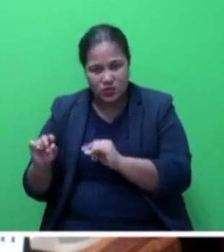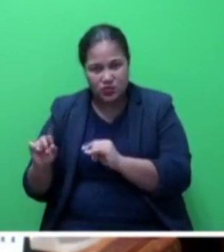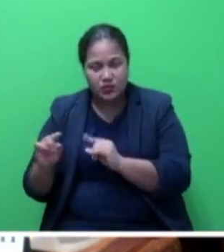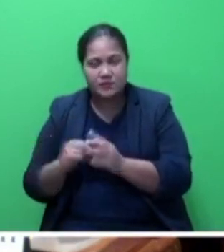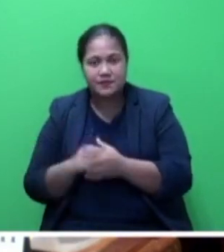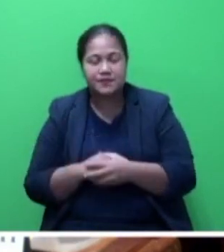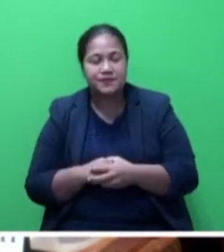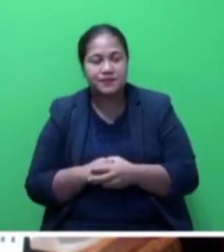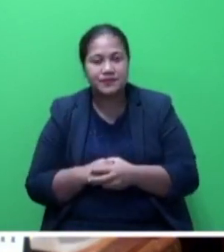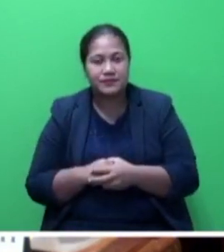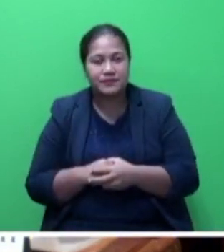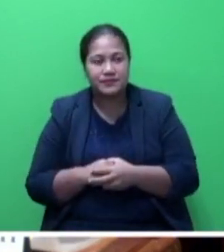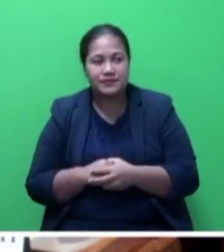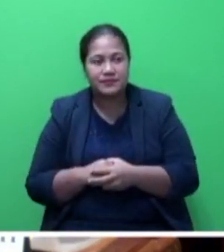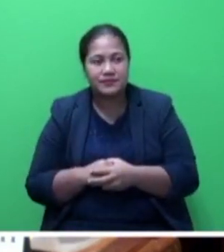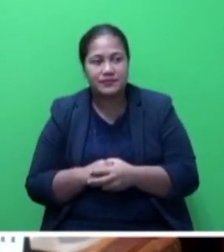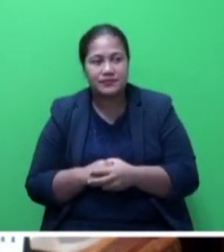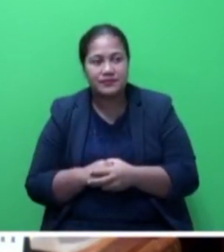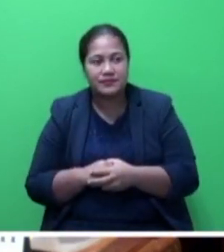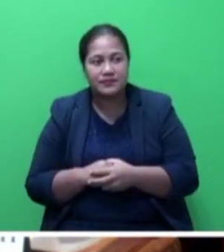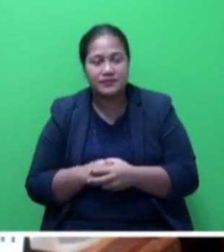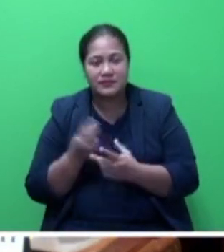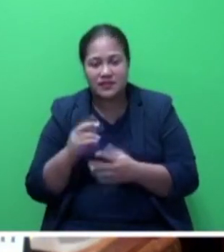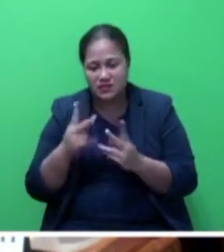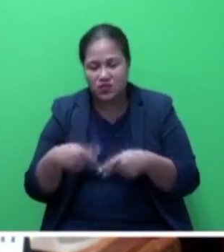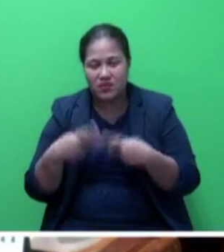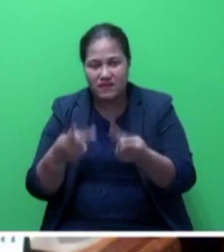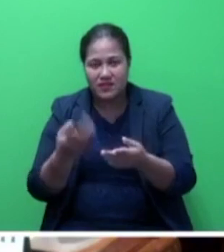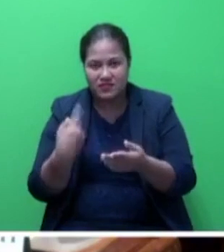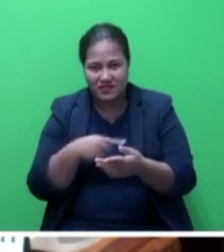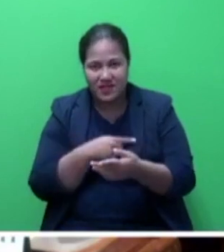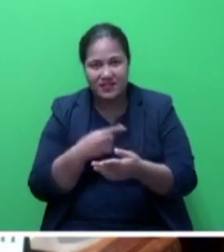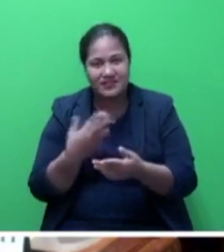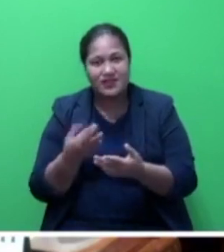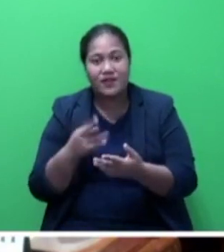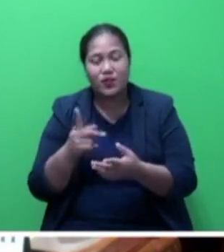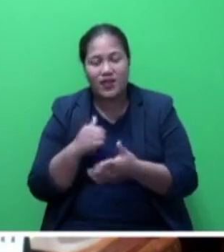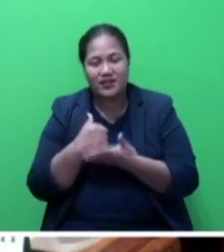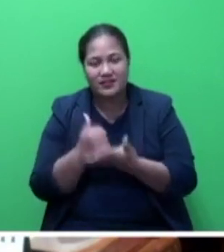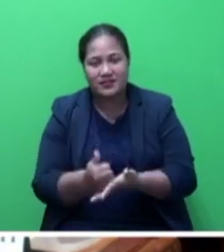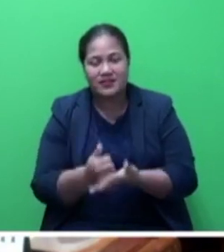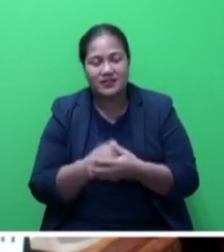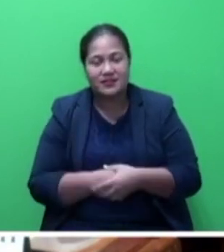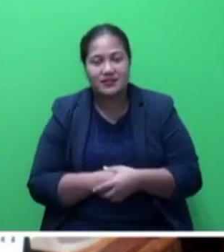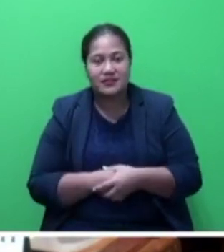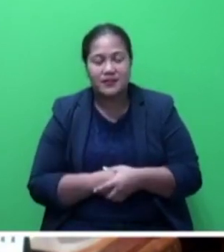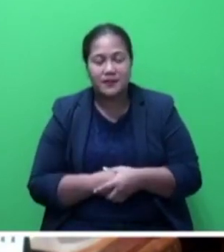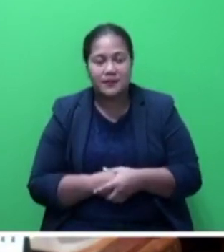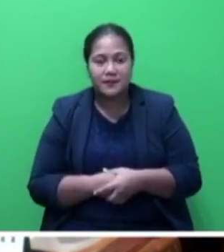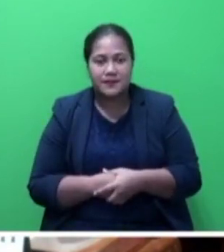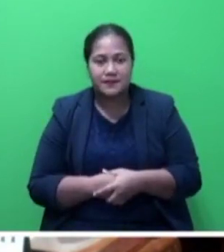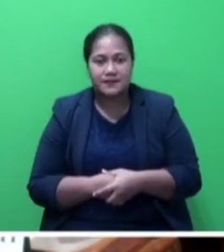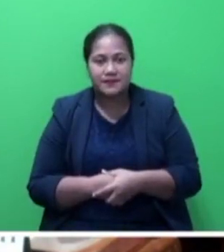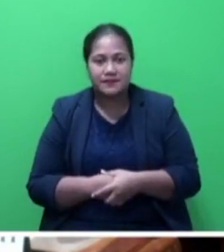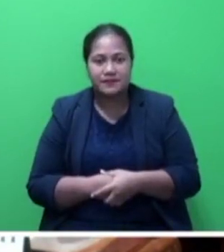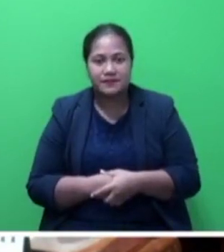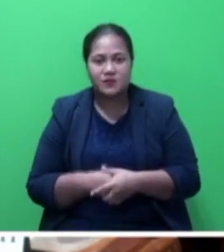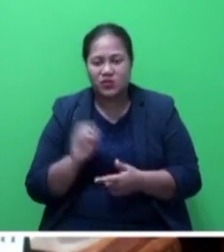are usually provided to us through assistance. We first used this aerial